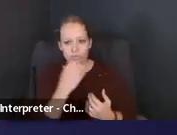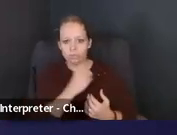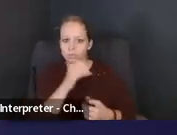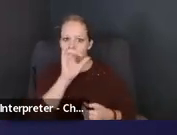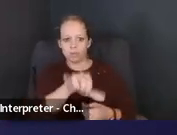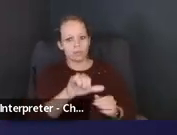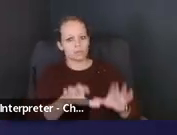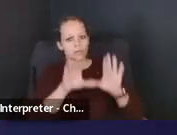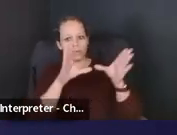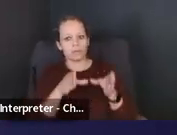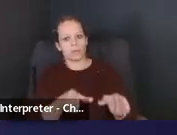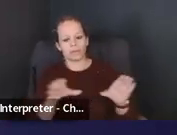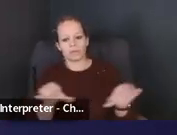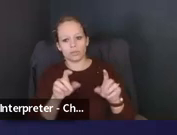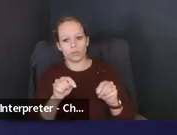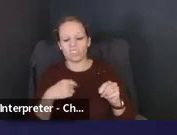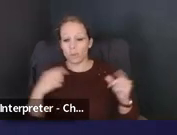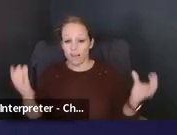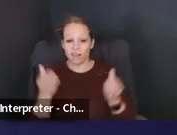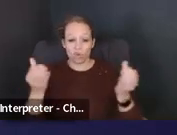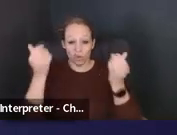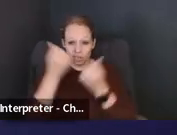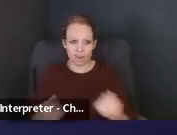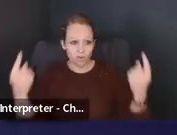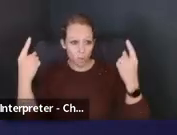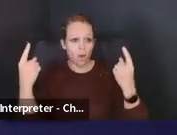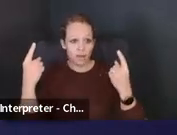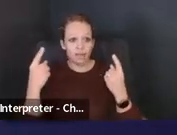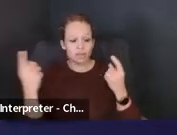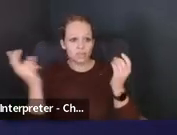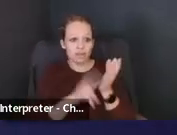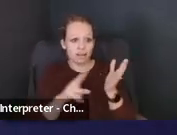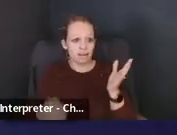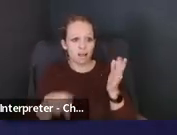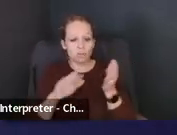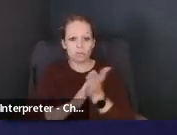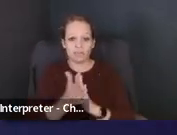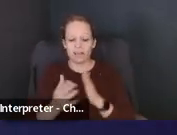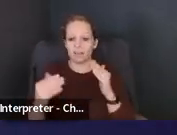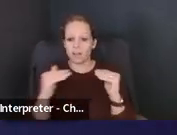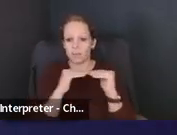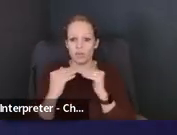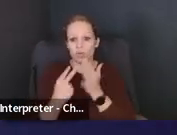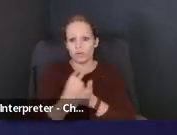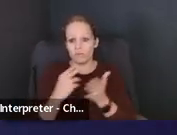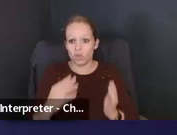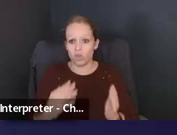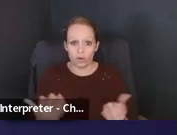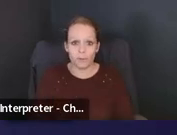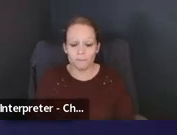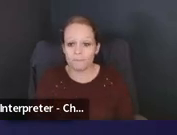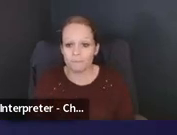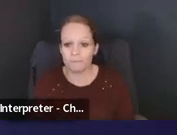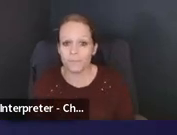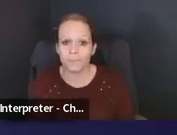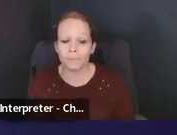is a really terrific way to do it. So I'd encourage everyone to consider signing up to be a peer reviewer for grants. And, you